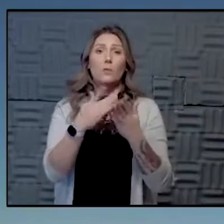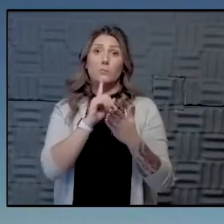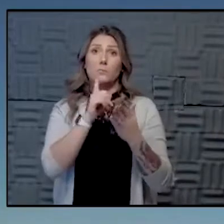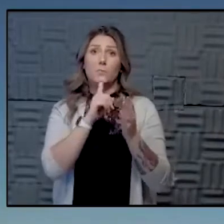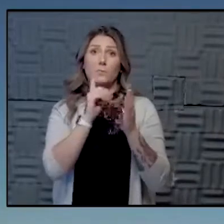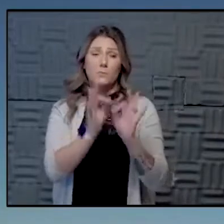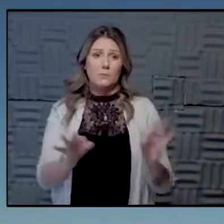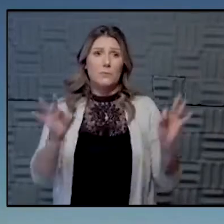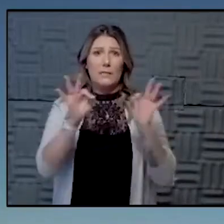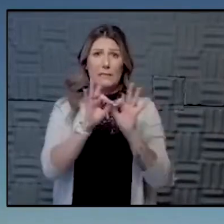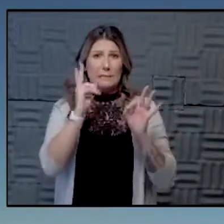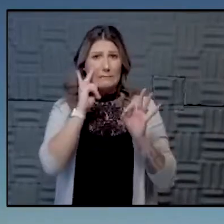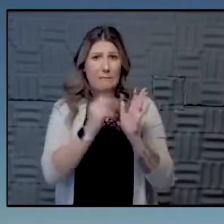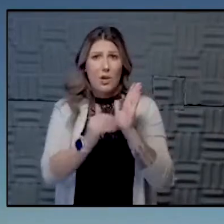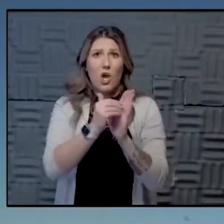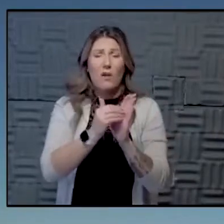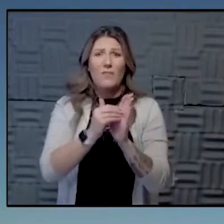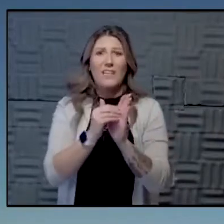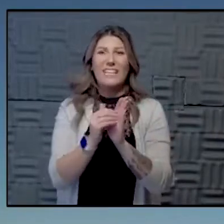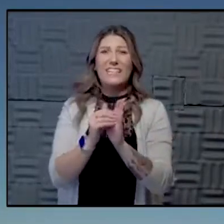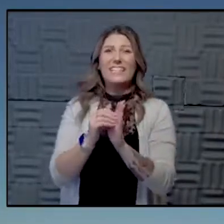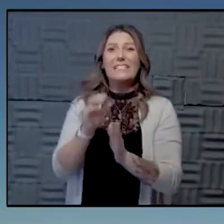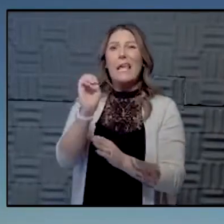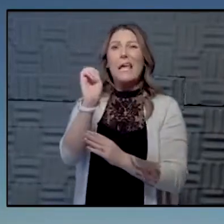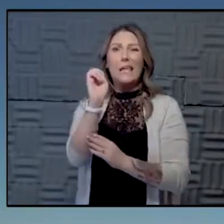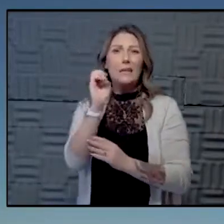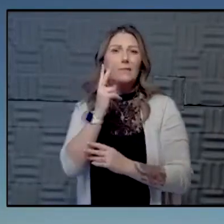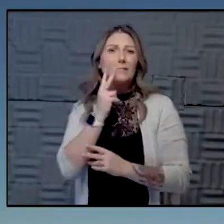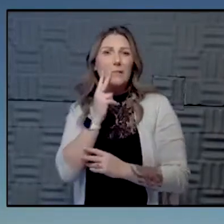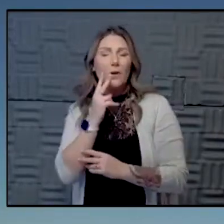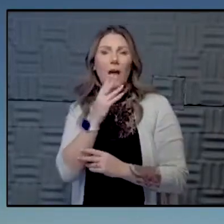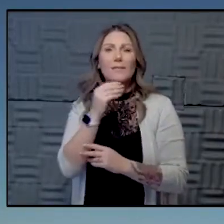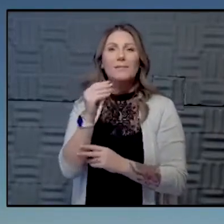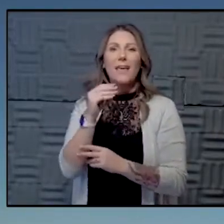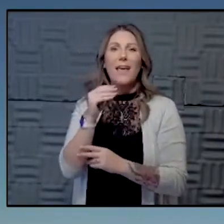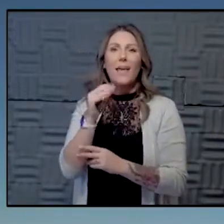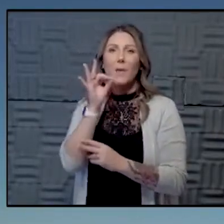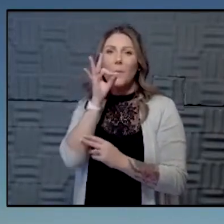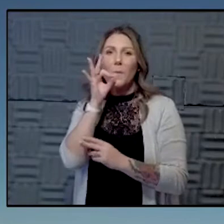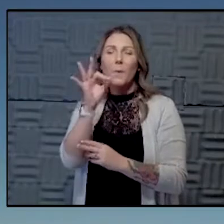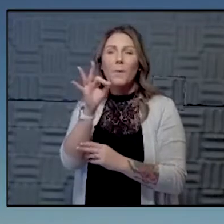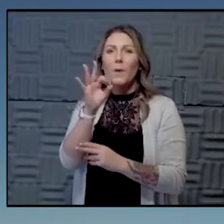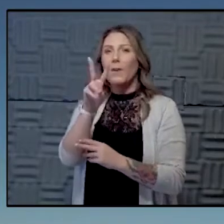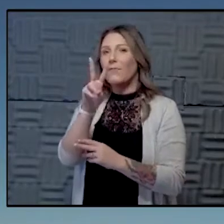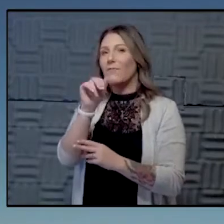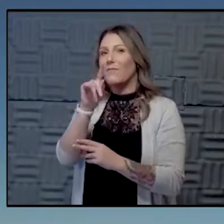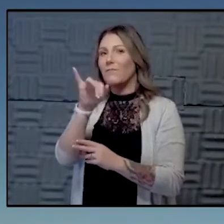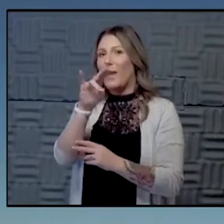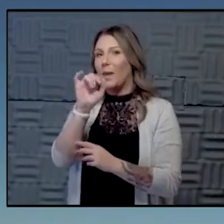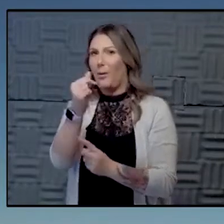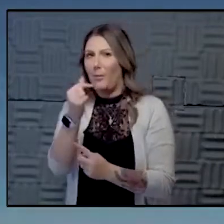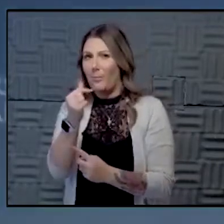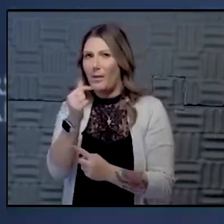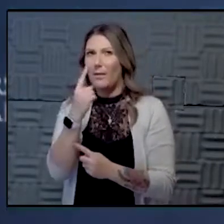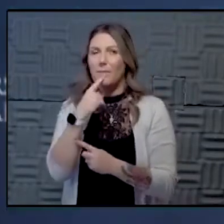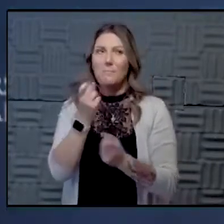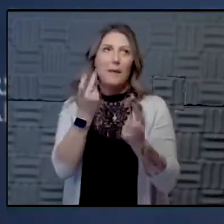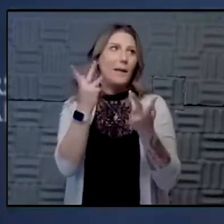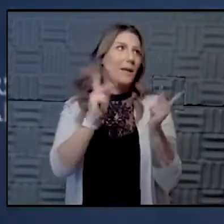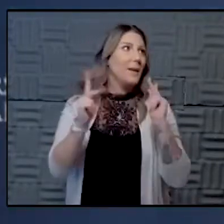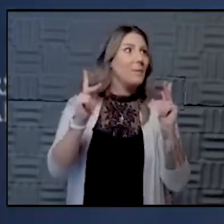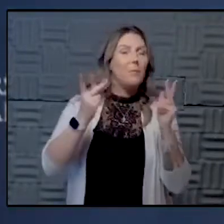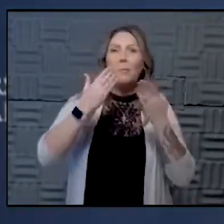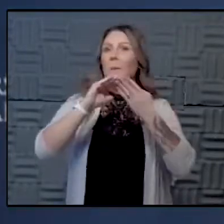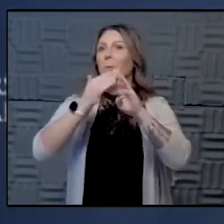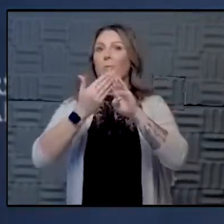now, is e-cigarettes and vaping. A lot of patients and people in the community have turned to vaping for either a